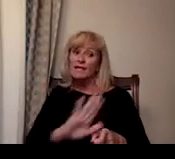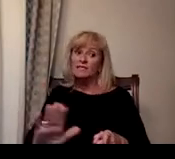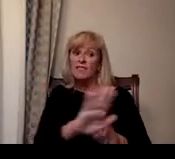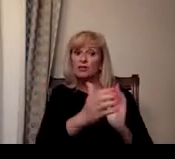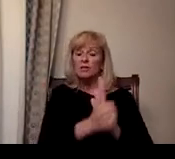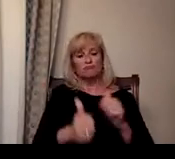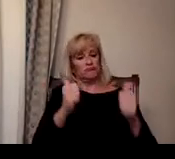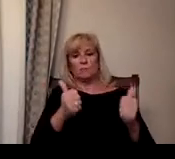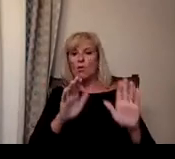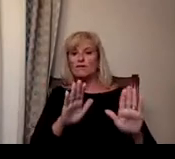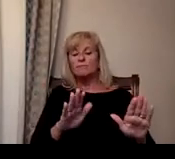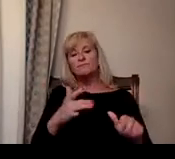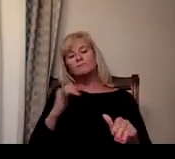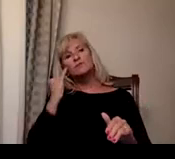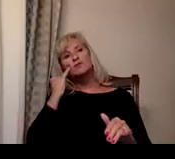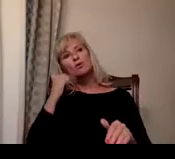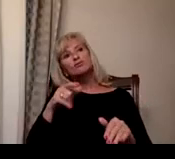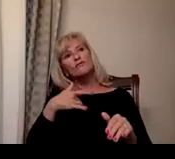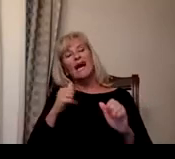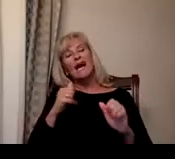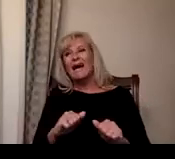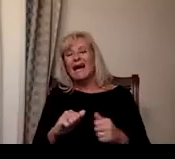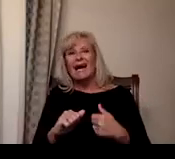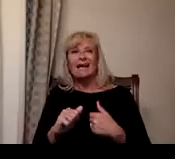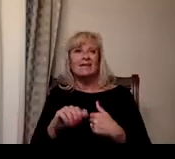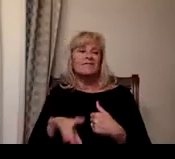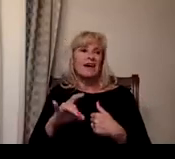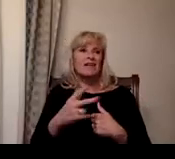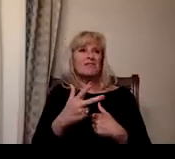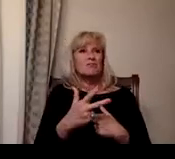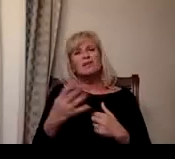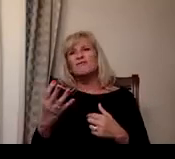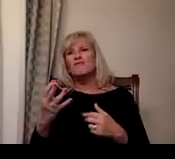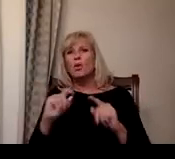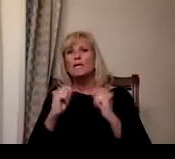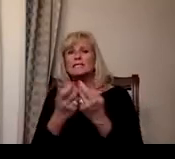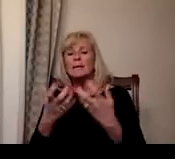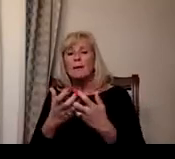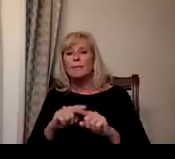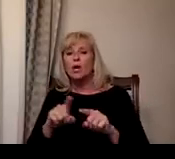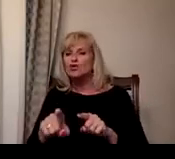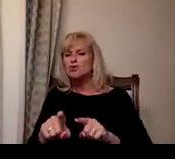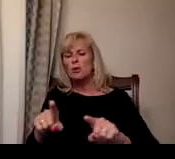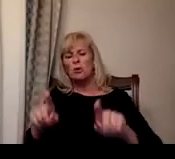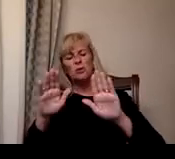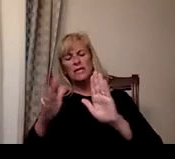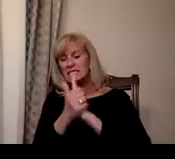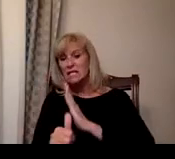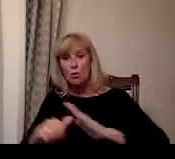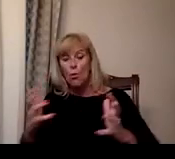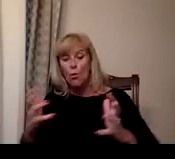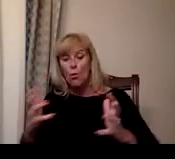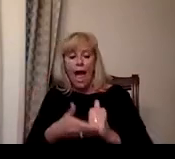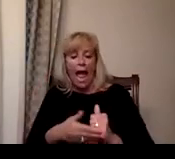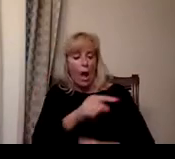great. What if you feel like you can only find 3 to 4 teammates, but you're excellent at helping them build their team and helping those people build